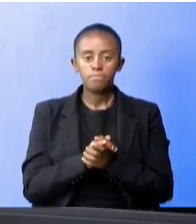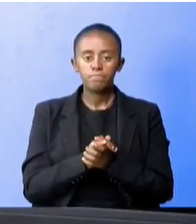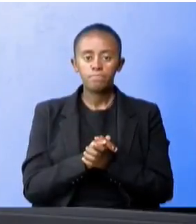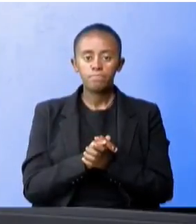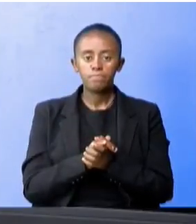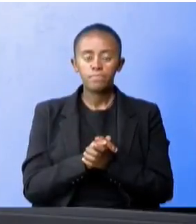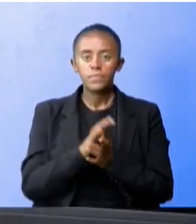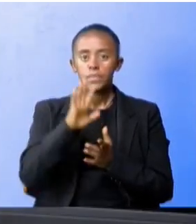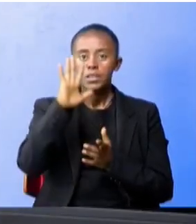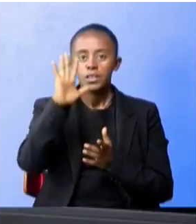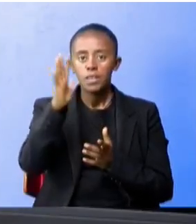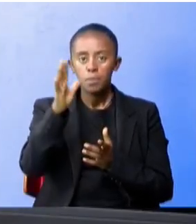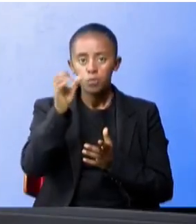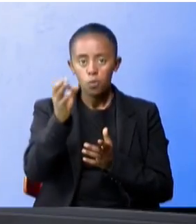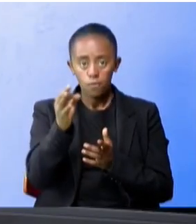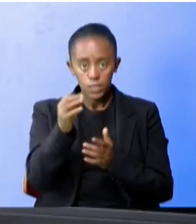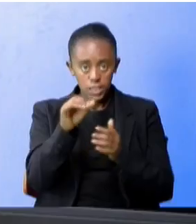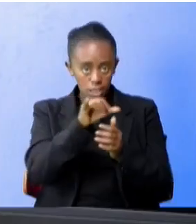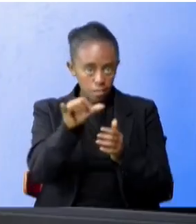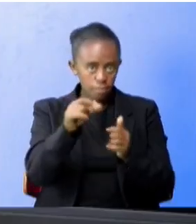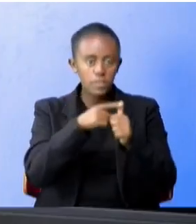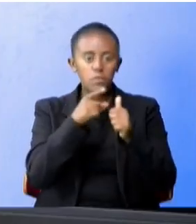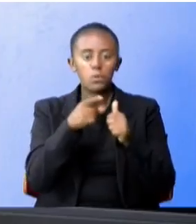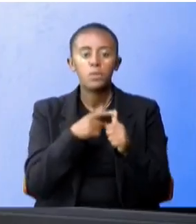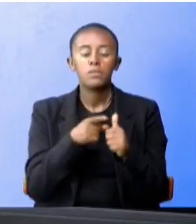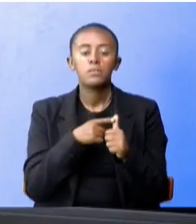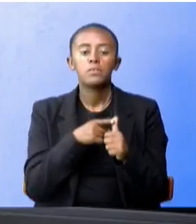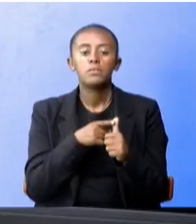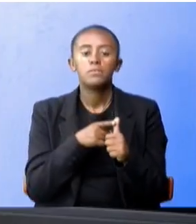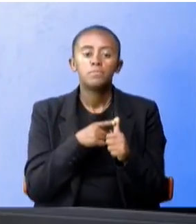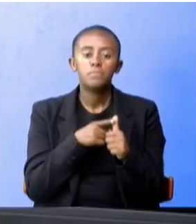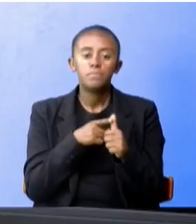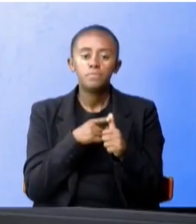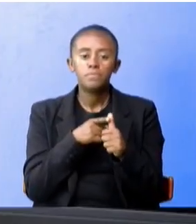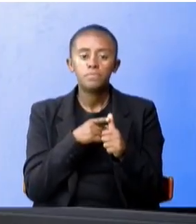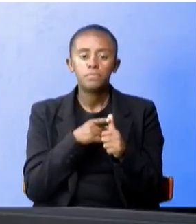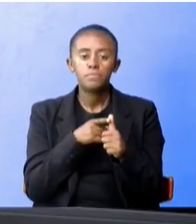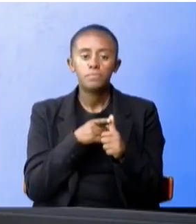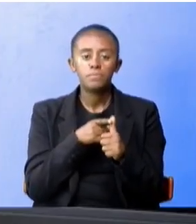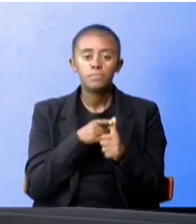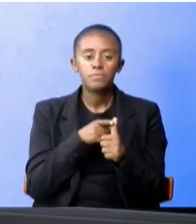Types of synonyms. The first one is